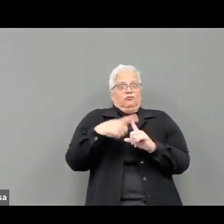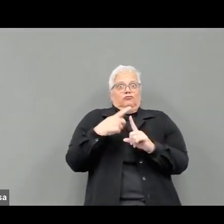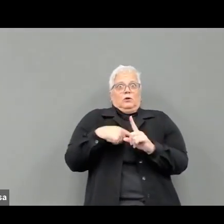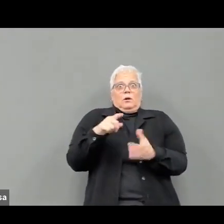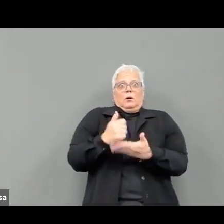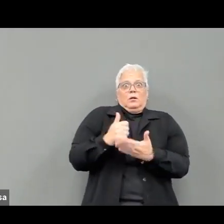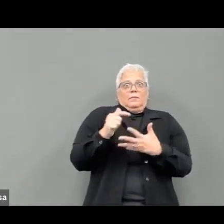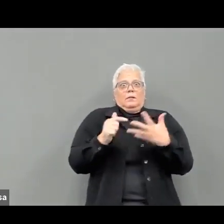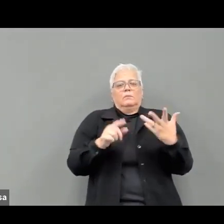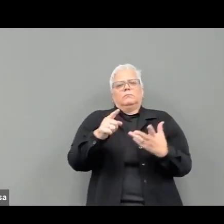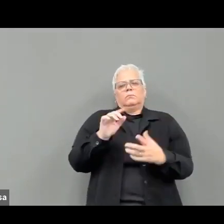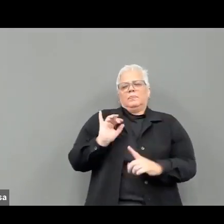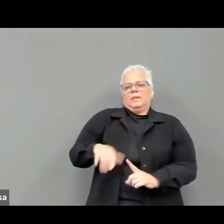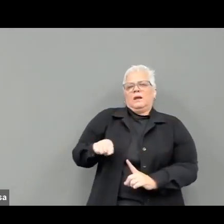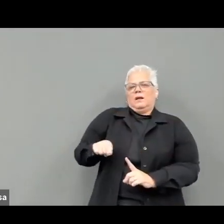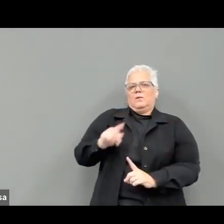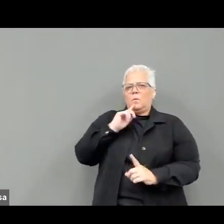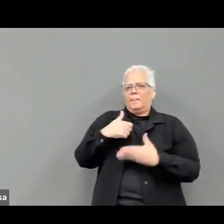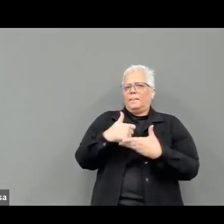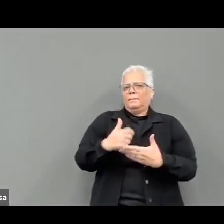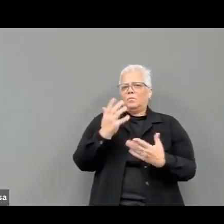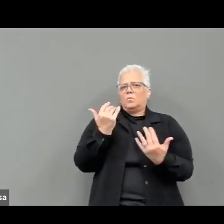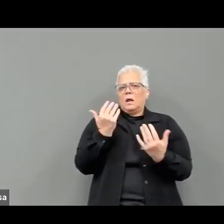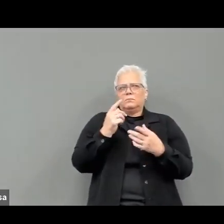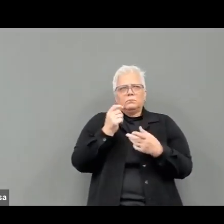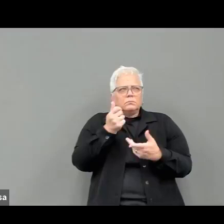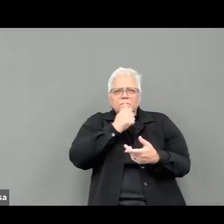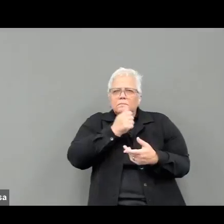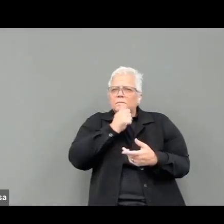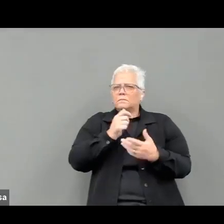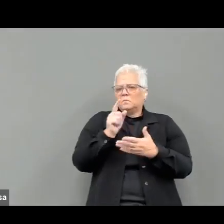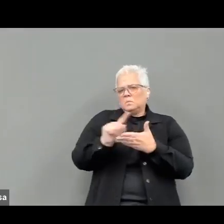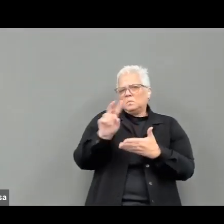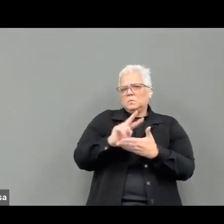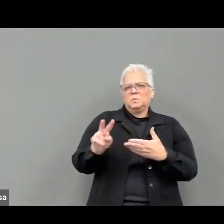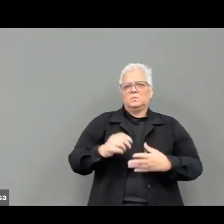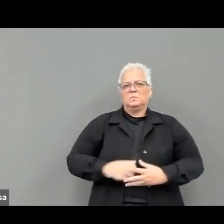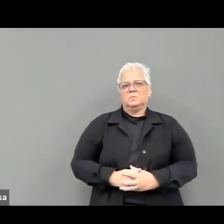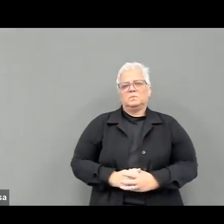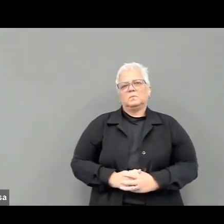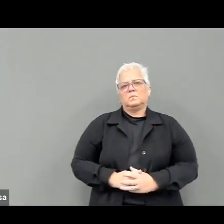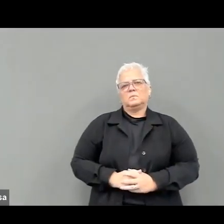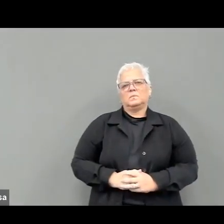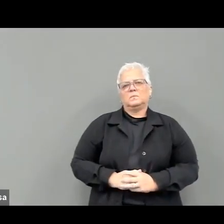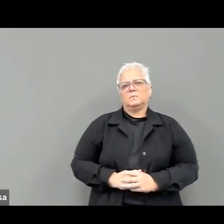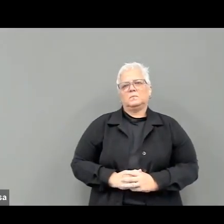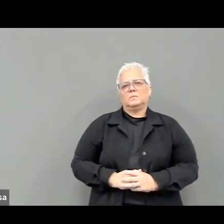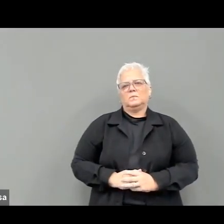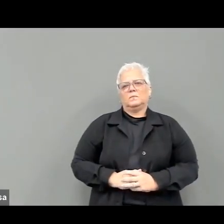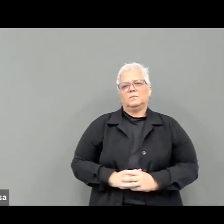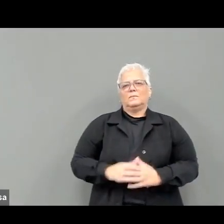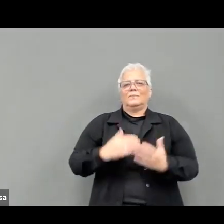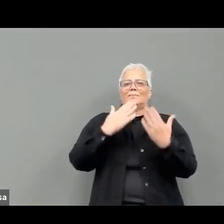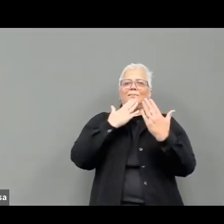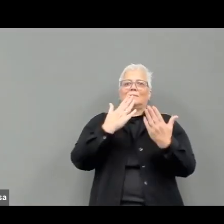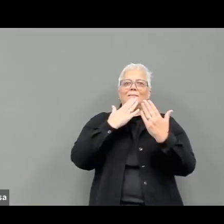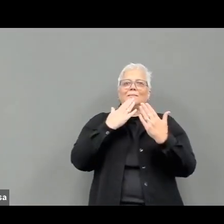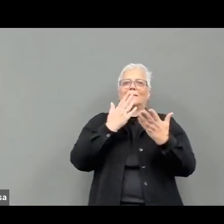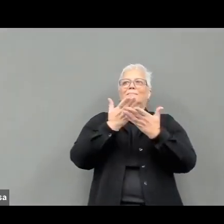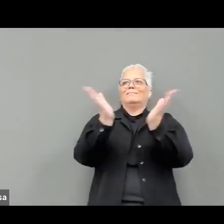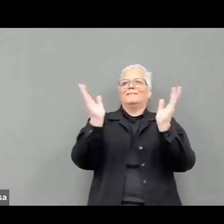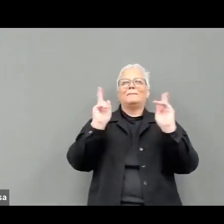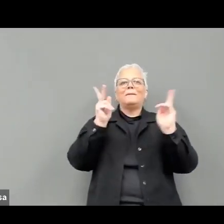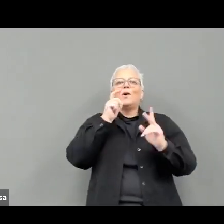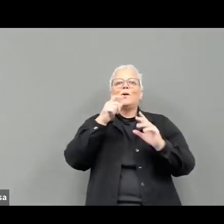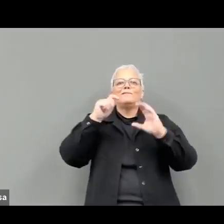can be shown to healthcare professionals here in Tulsa, and they can be reminded of just how much support and gratitude